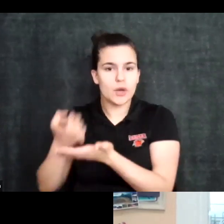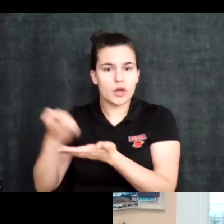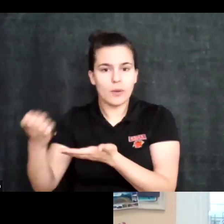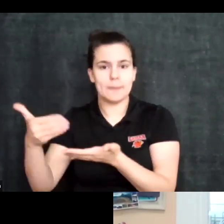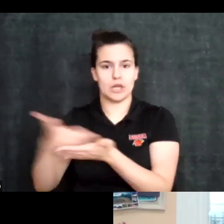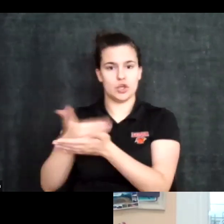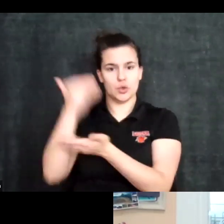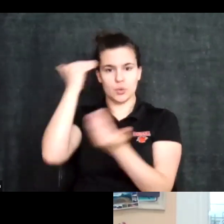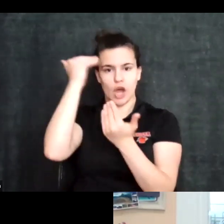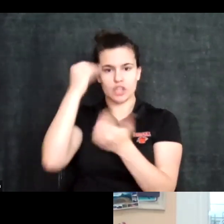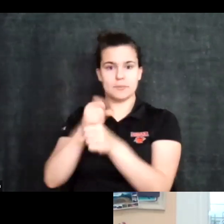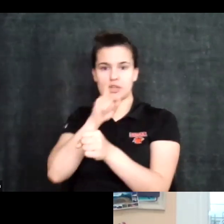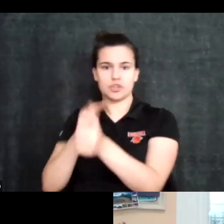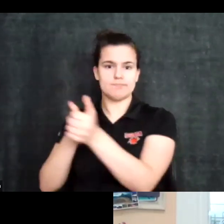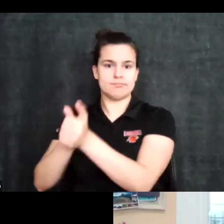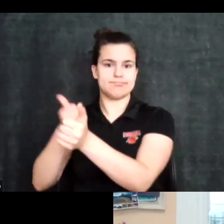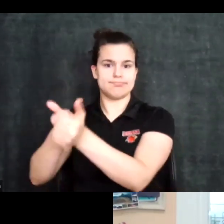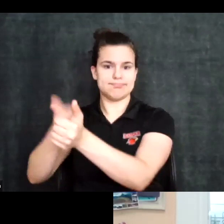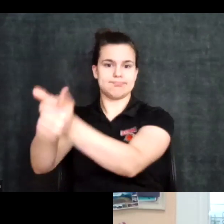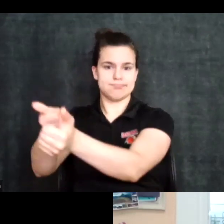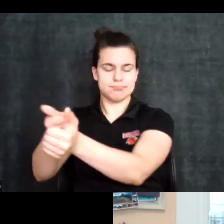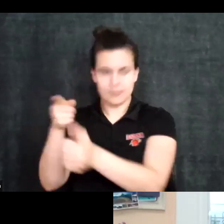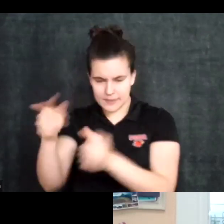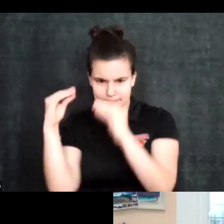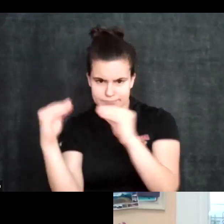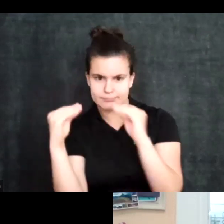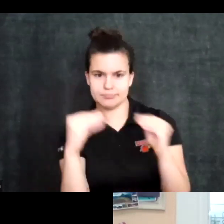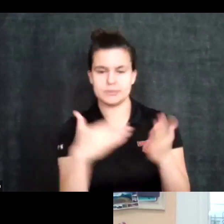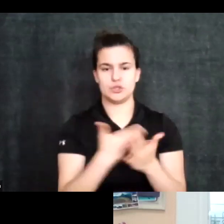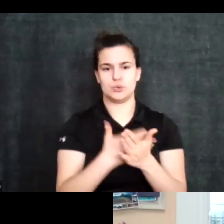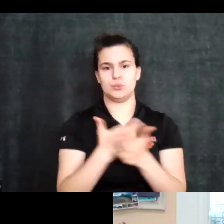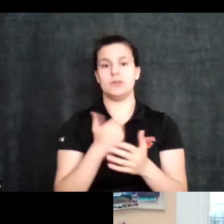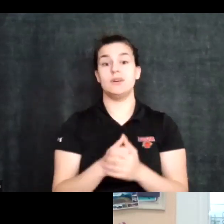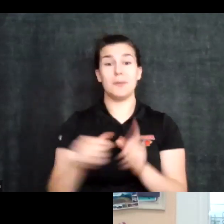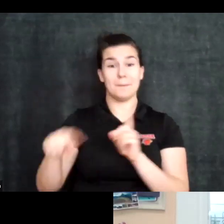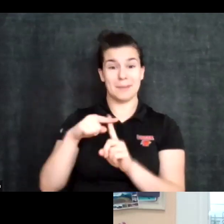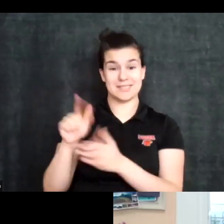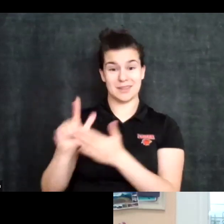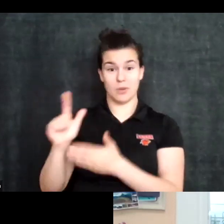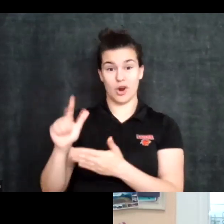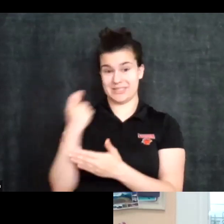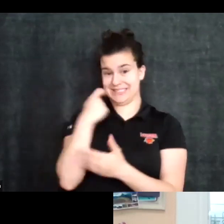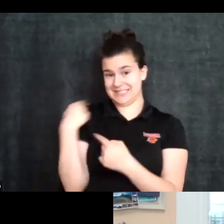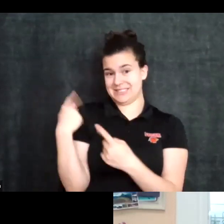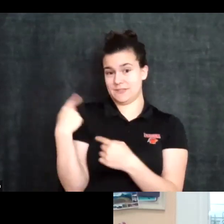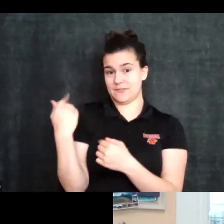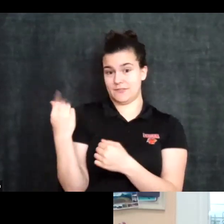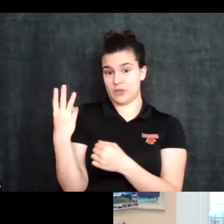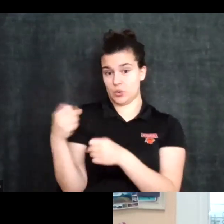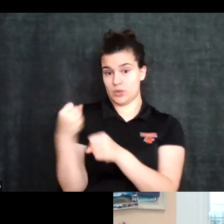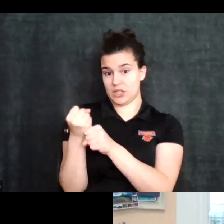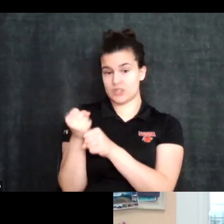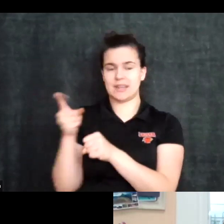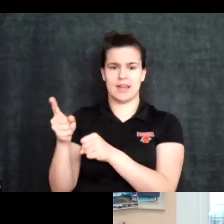the trending issues. Lamar University has updated many of their facilities over the past few years, and they are very, very